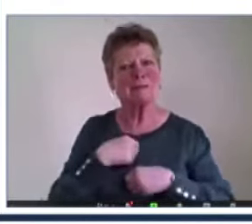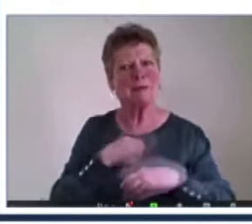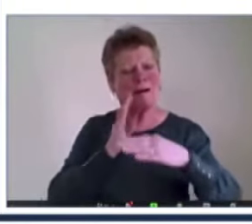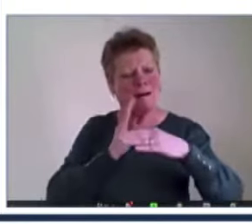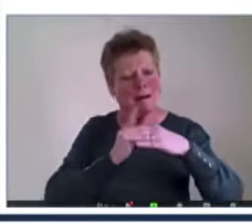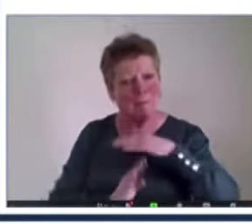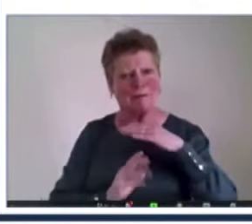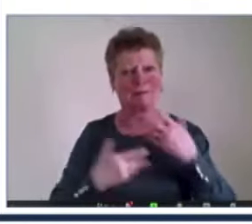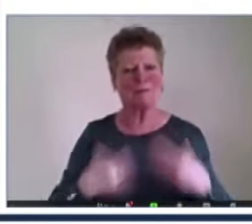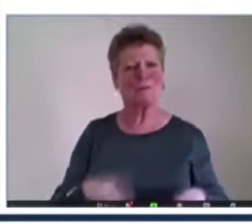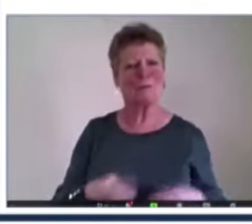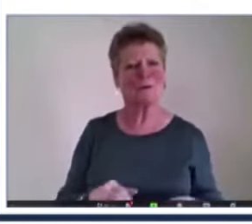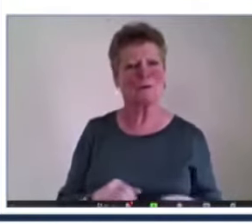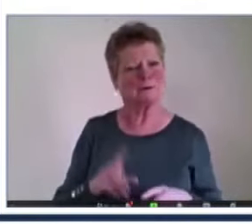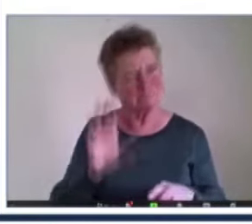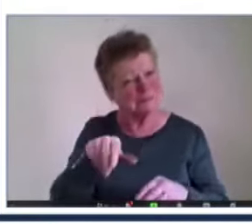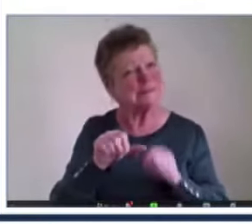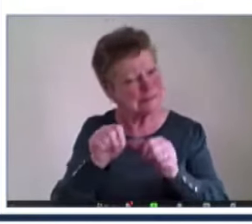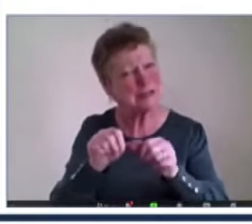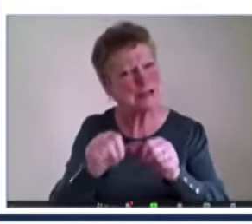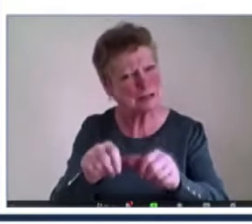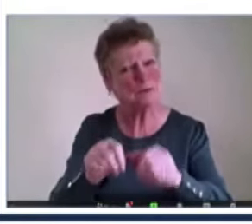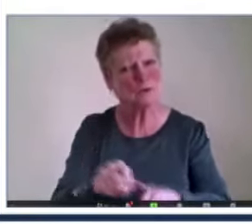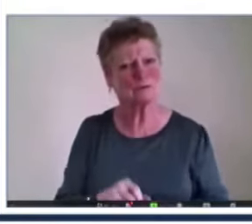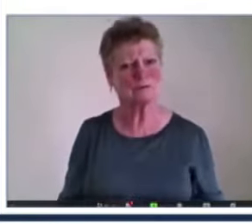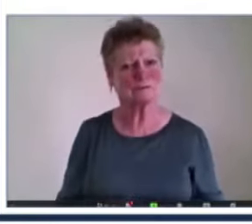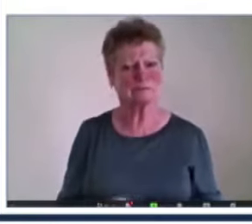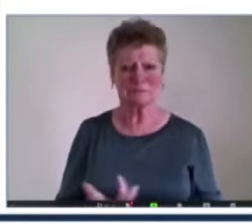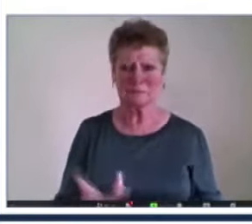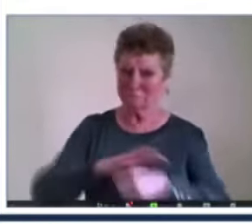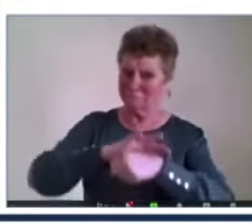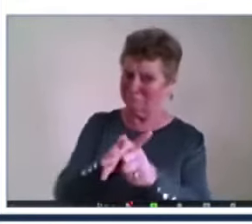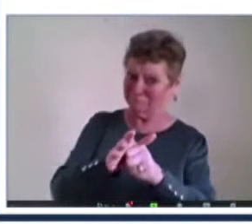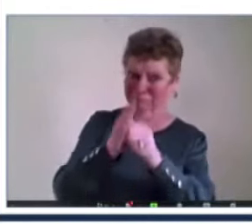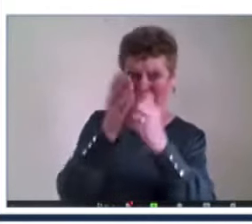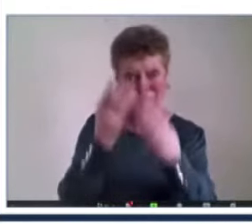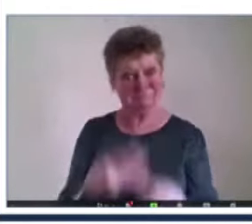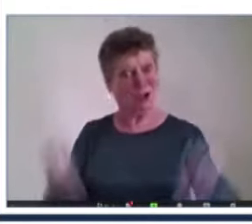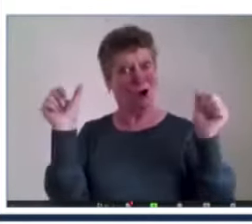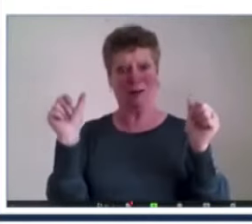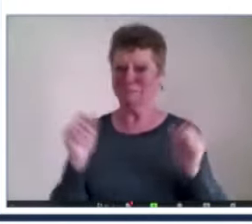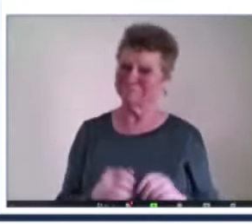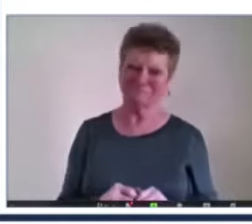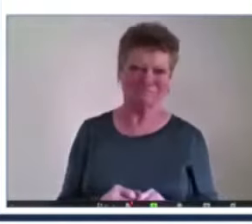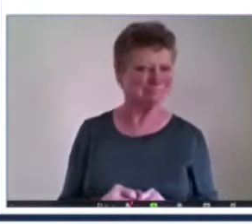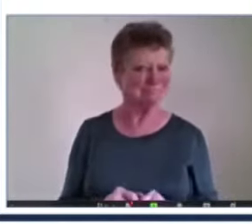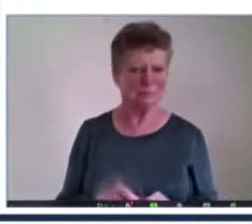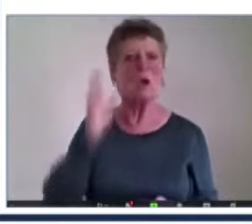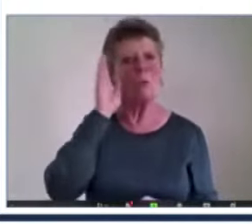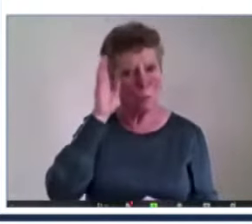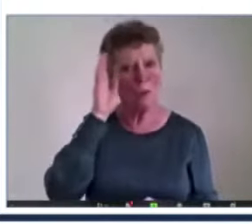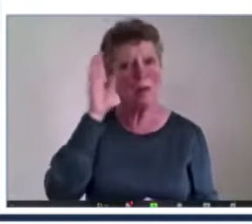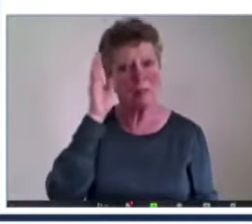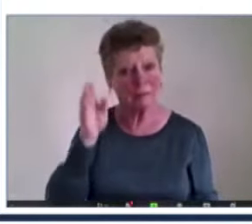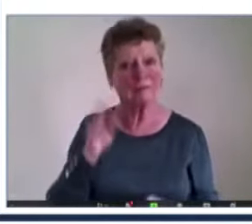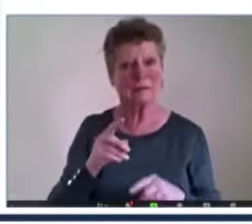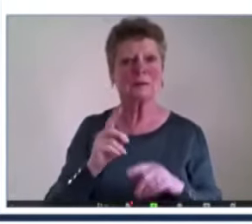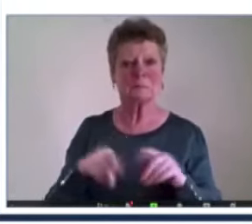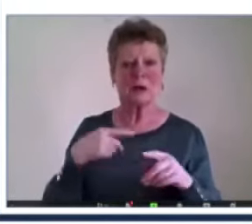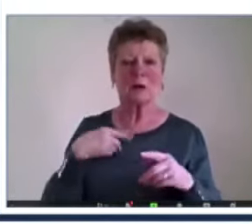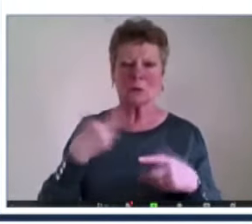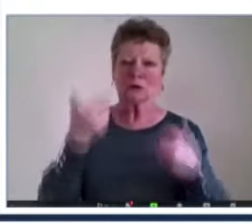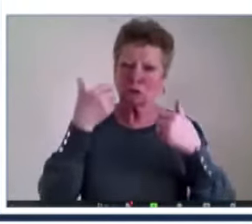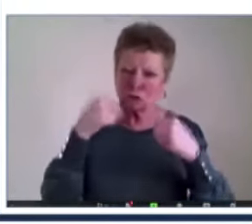going. This pandemic isn't over yet. It will end. We have the tools to get through these last phase